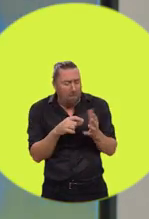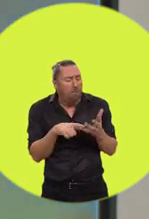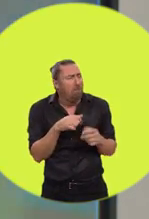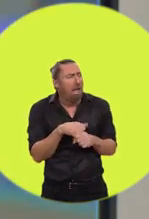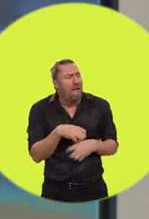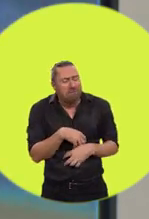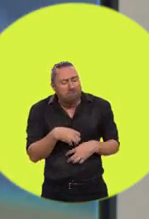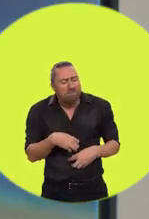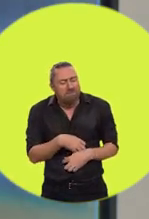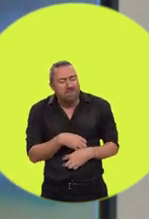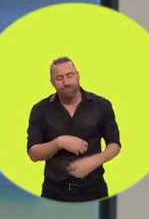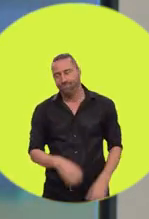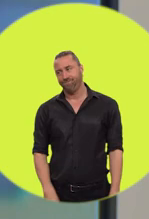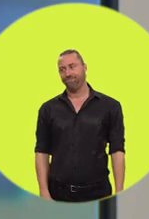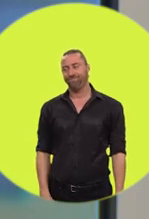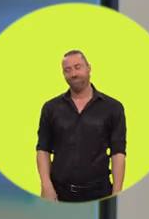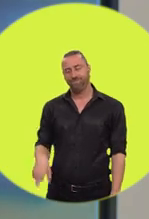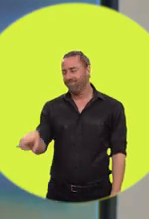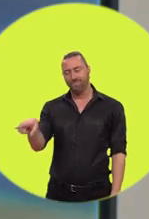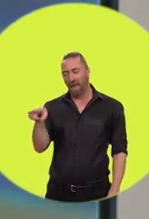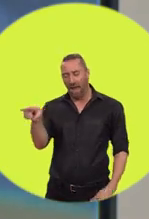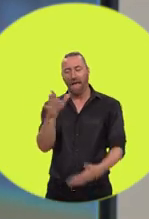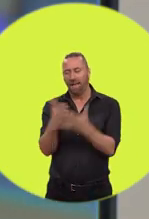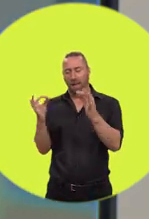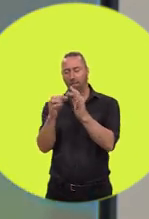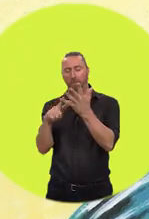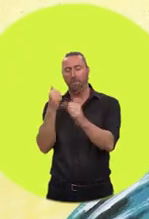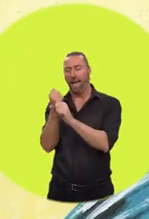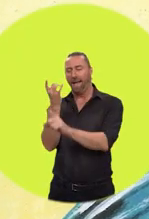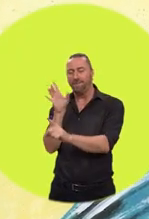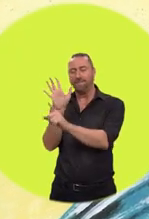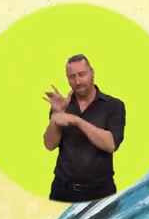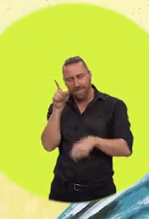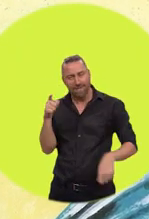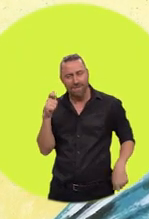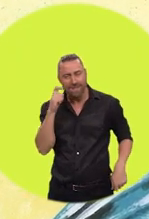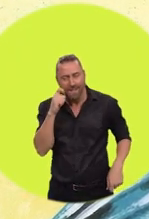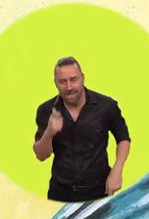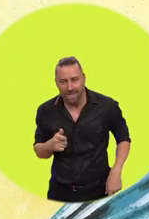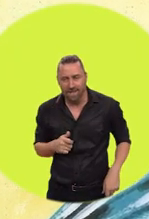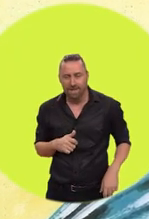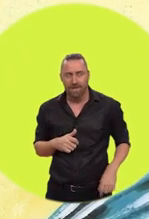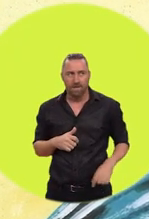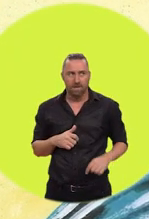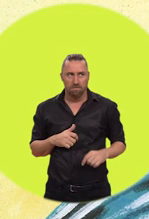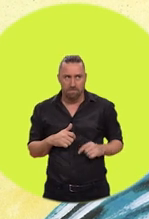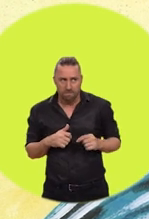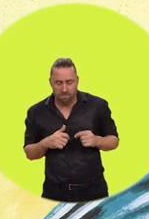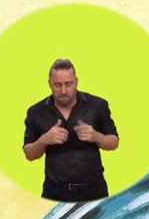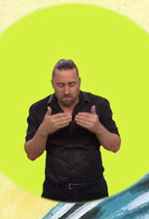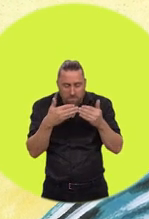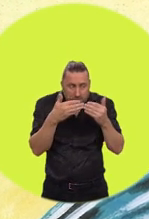bug. You are a bug, shouted June. Nervously, Glitch crept